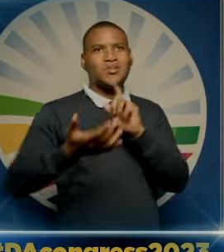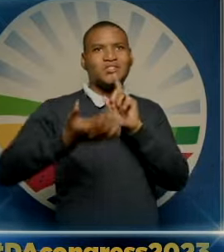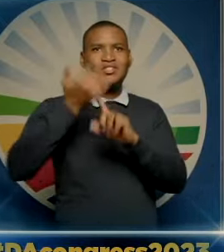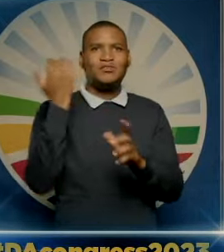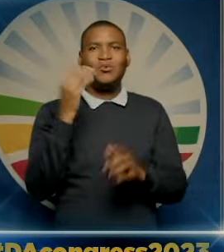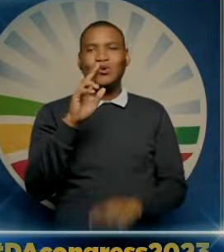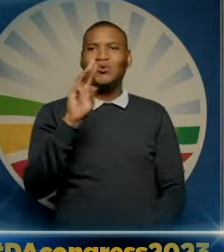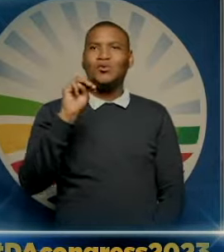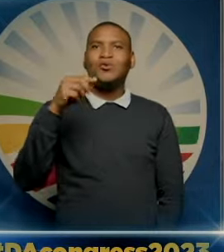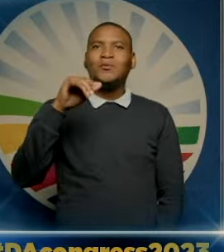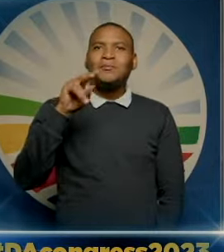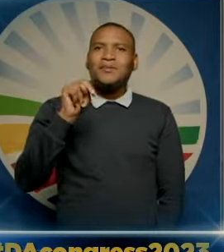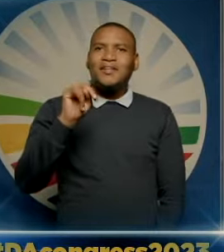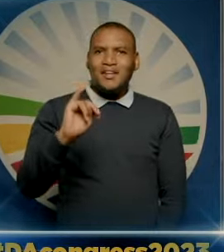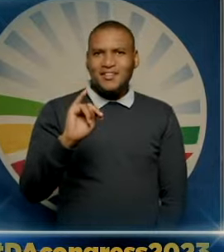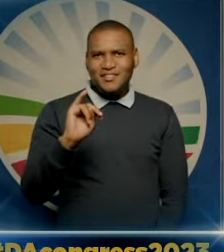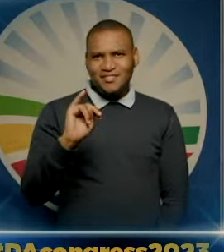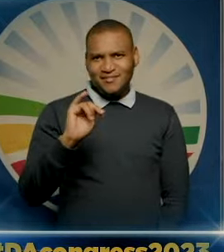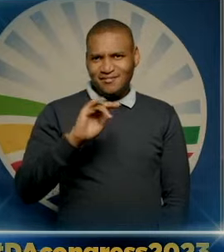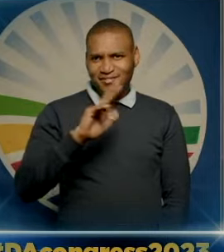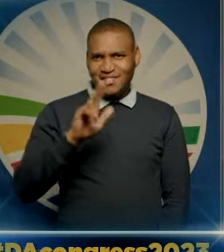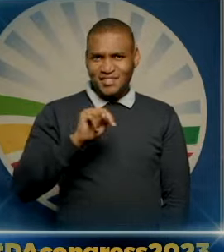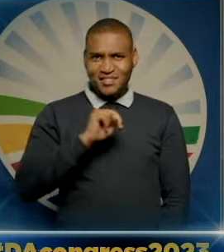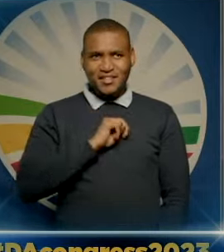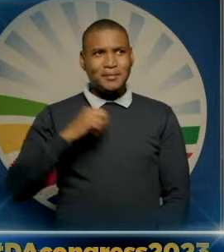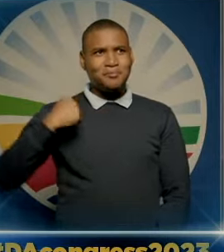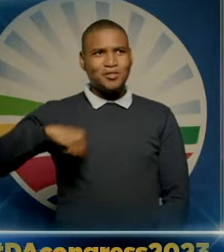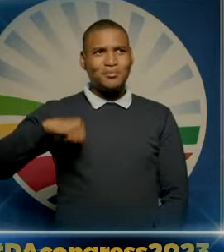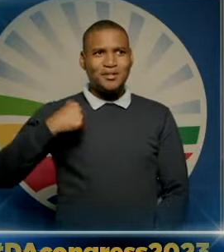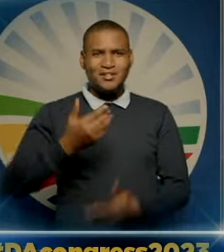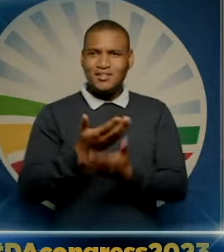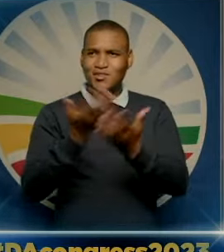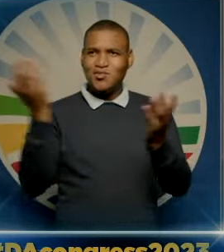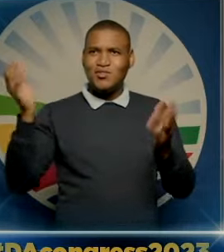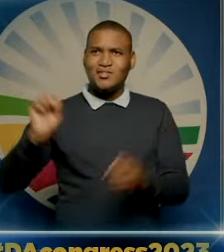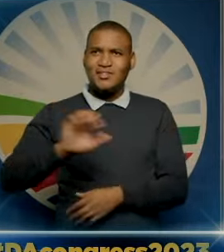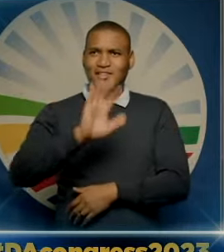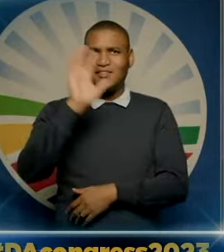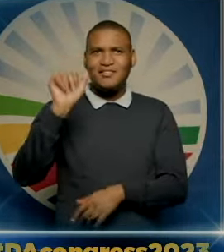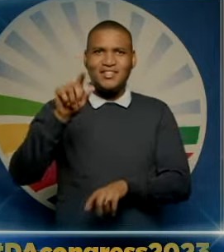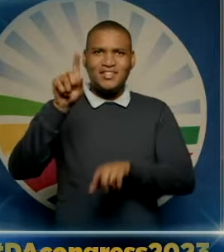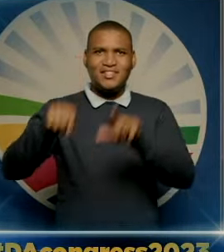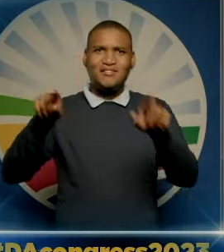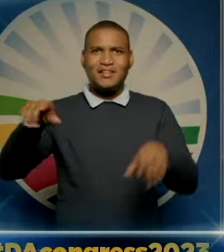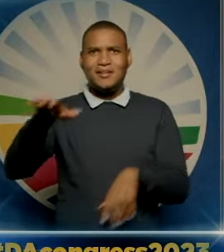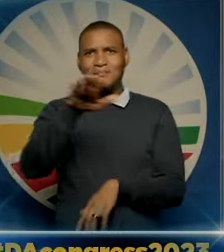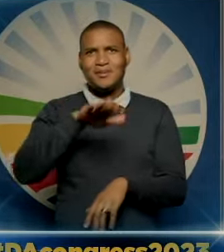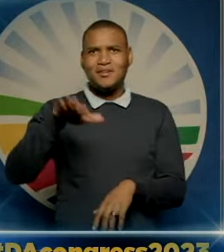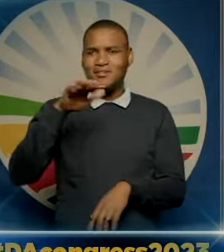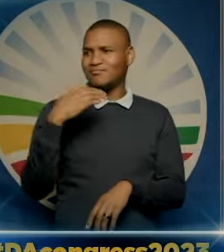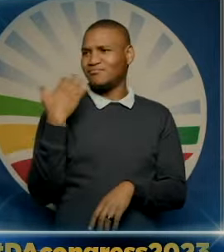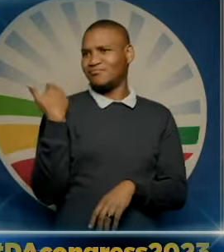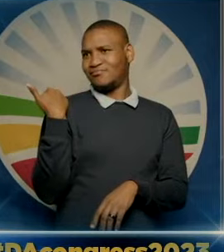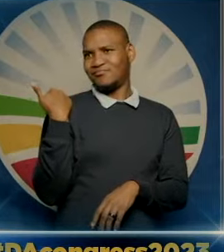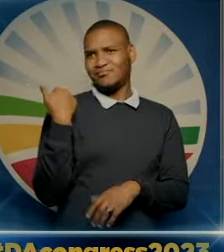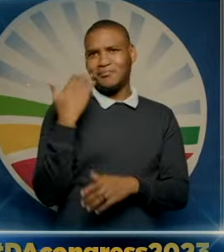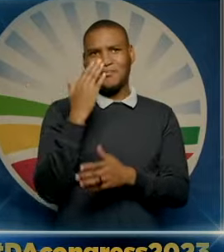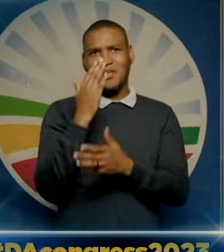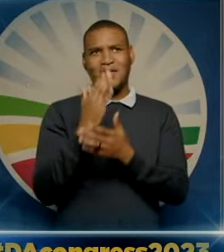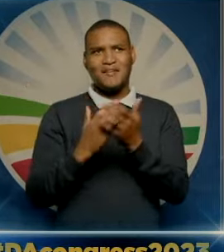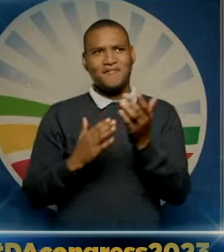Umgeni. In municipalities across South Africa, in diverse places over the past quarter century, the DA